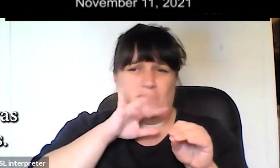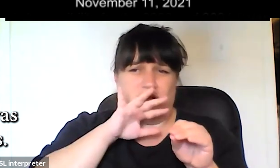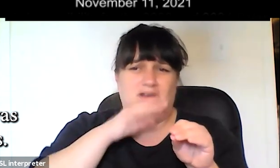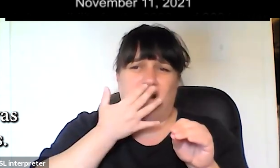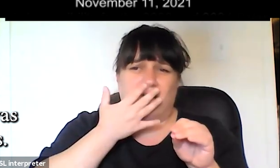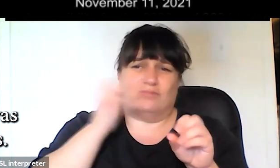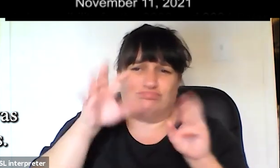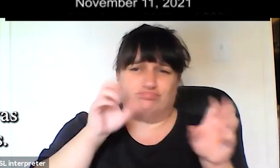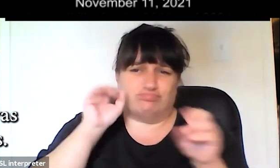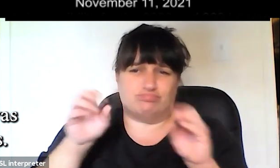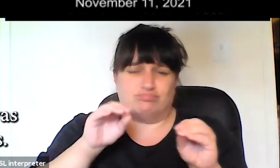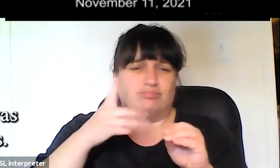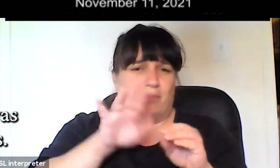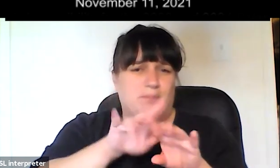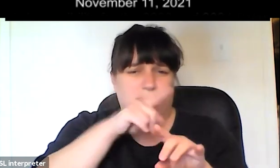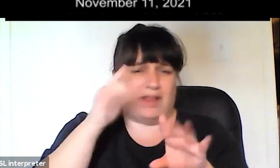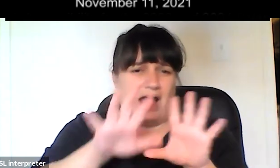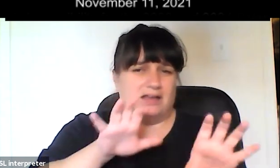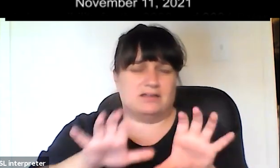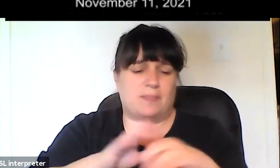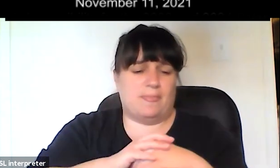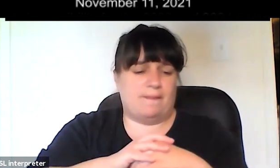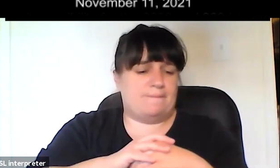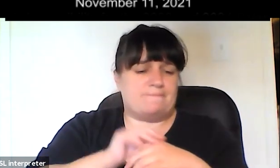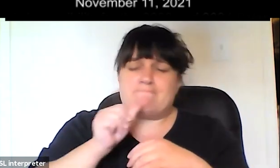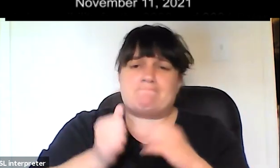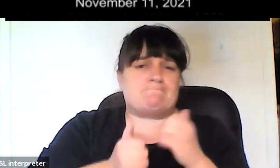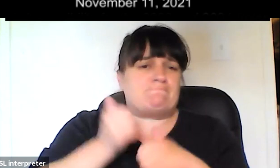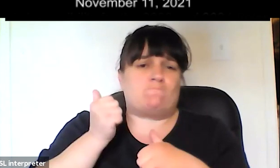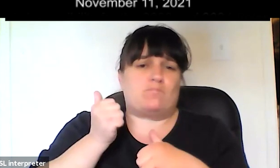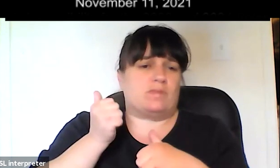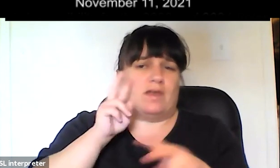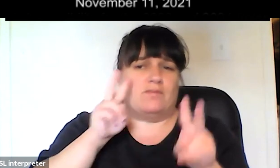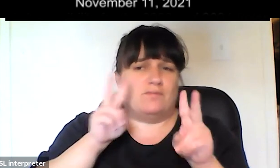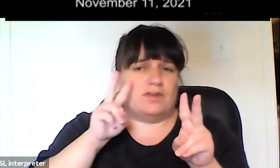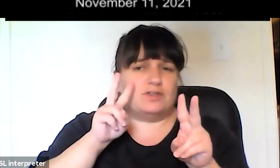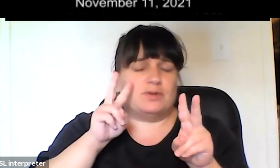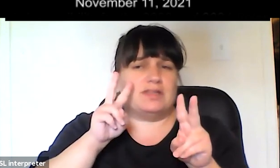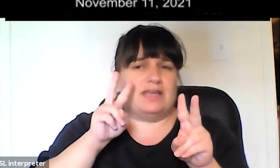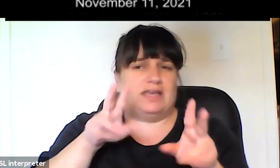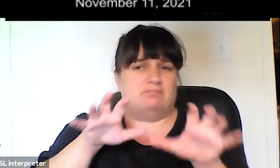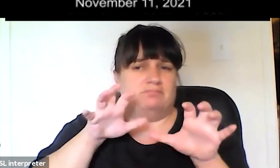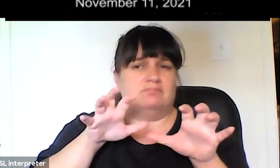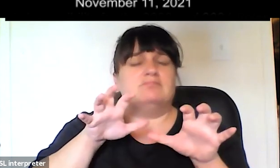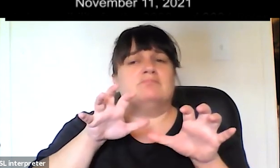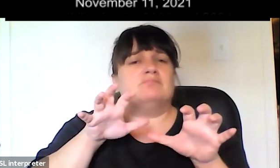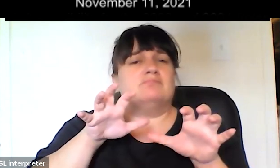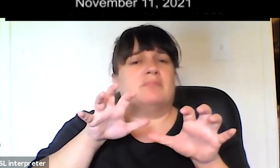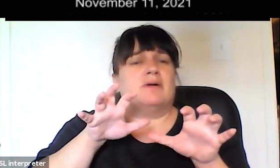canvas. And it's just these multicolored dots. So it's not the most visually arresting image, perhaps,